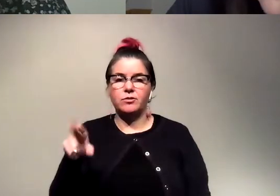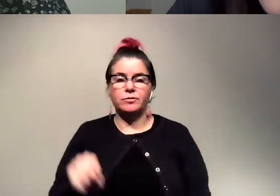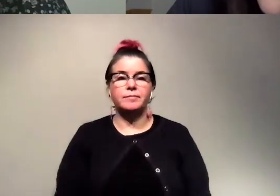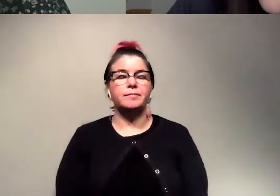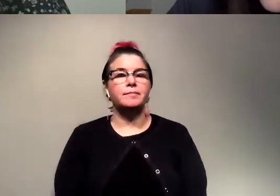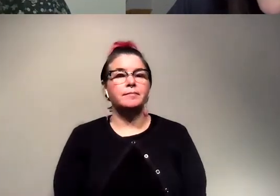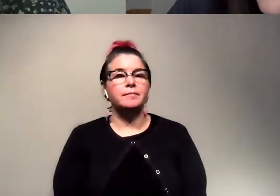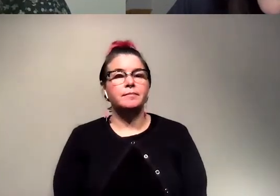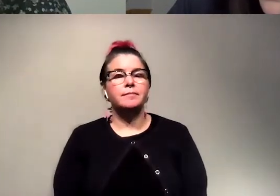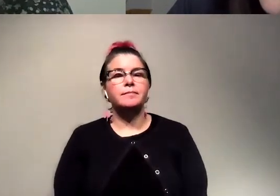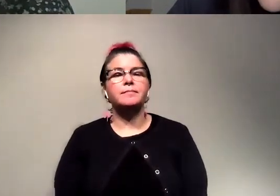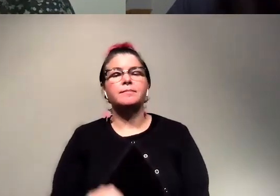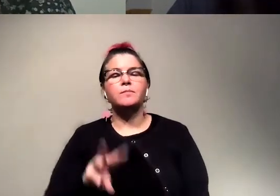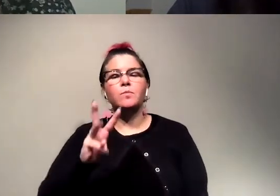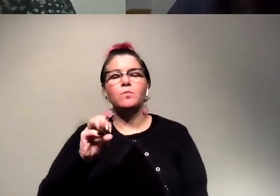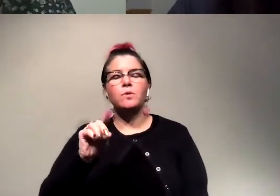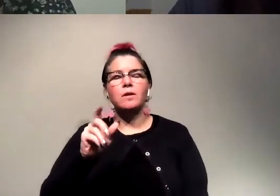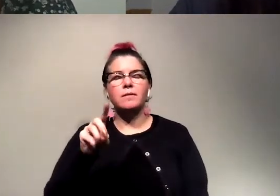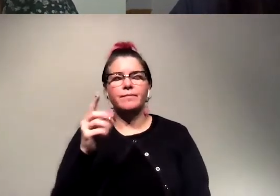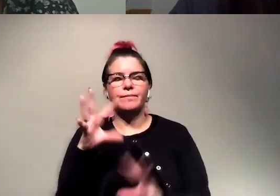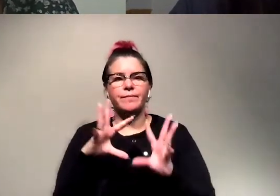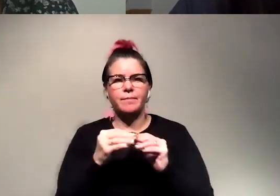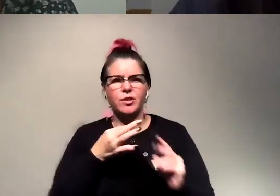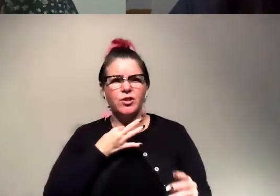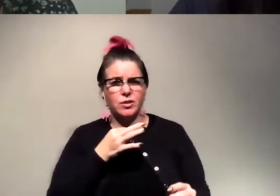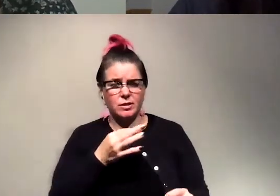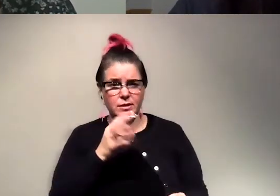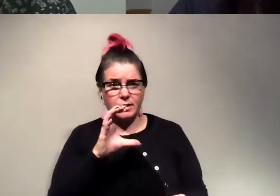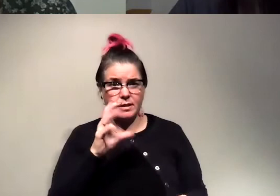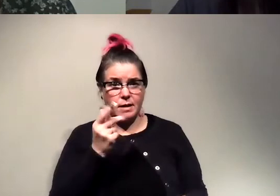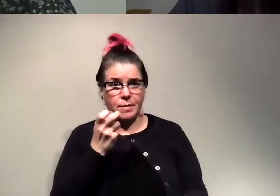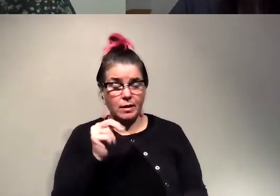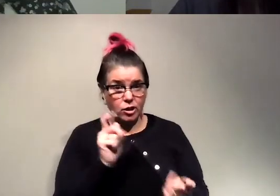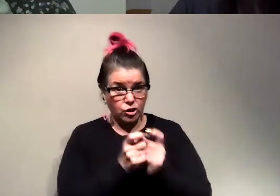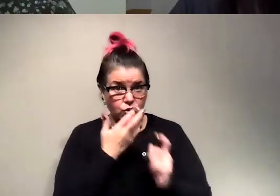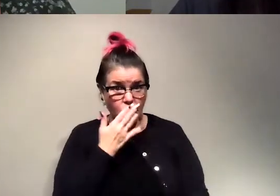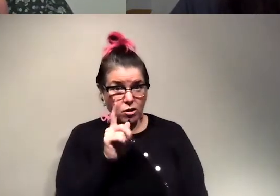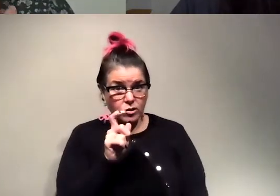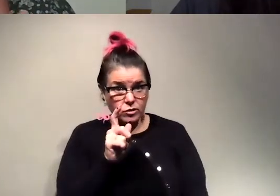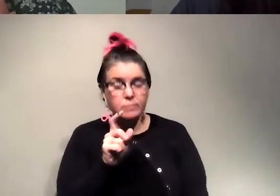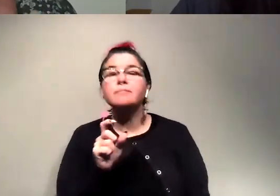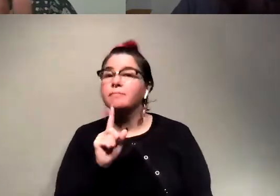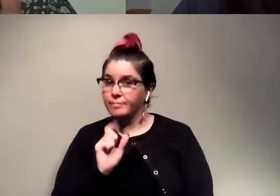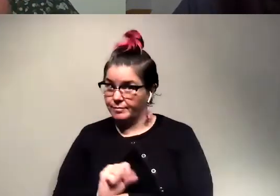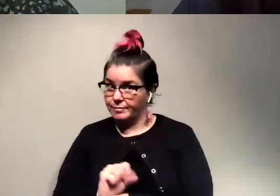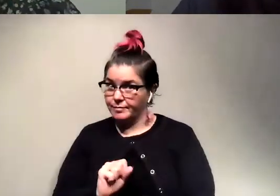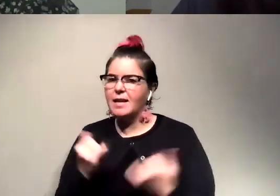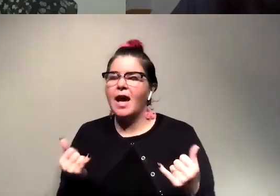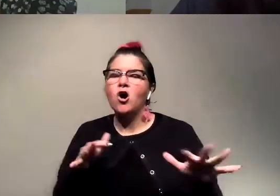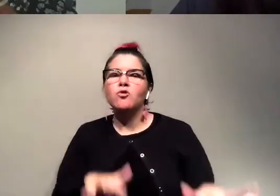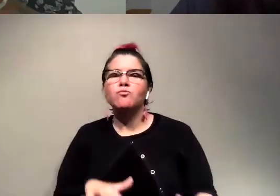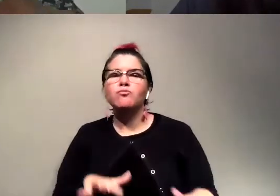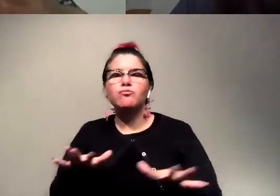woodland family would like to know, does your chameleon change colors? She does. Right now, she's pretty chill. Like this is